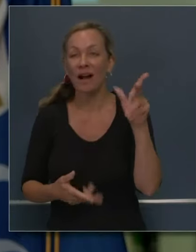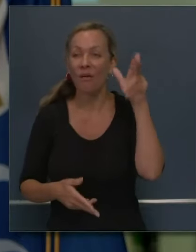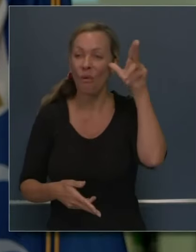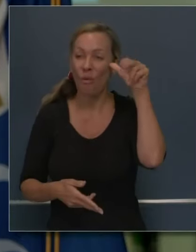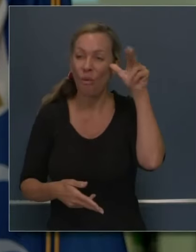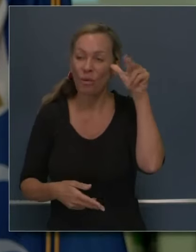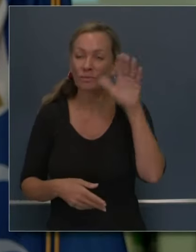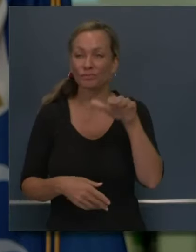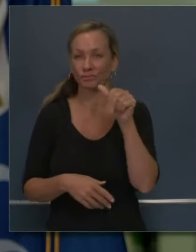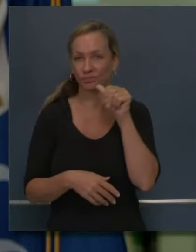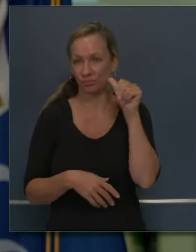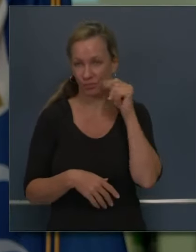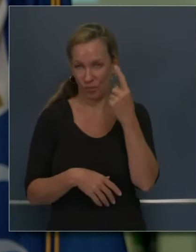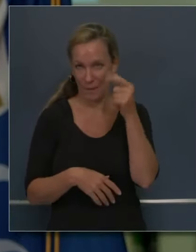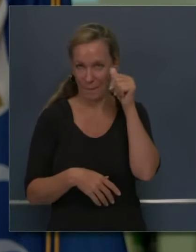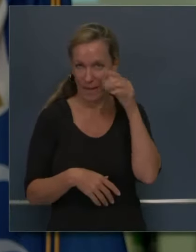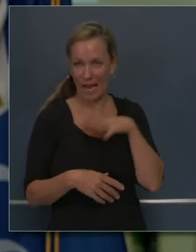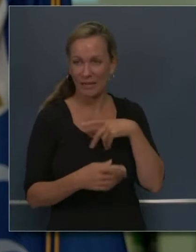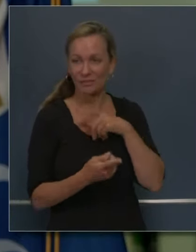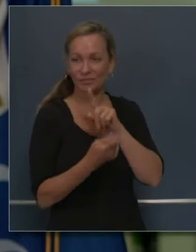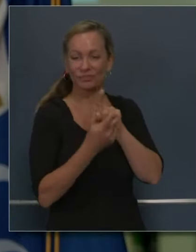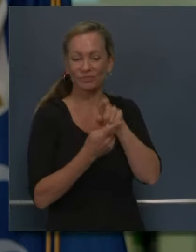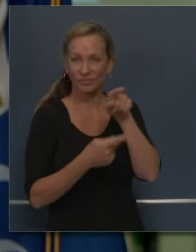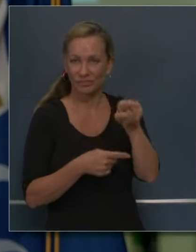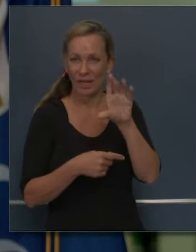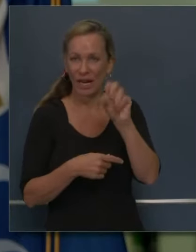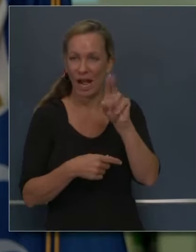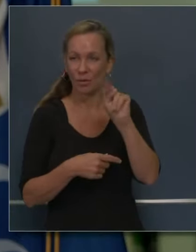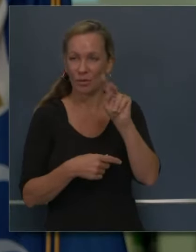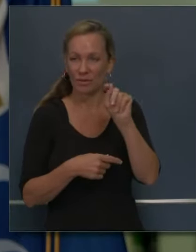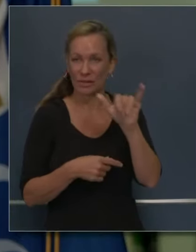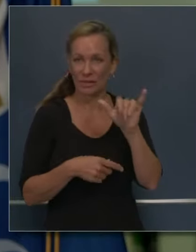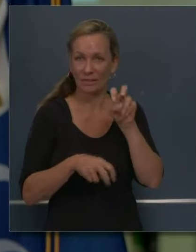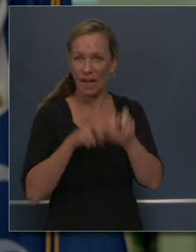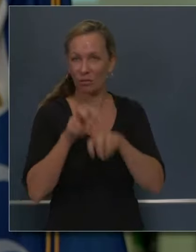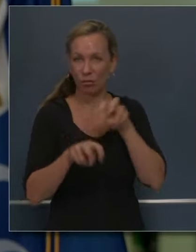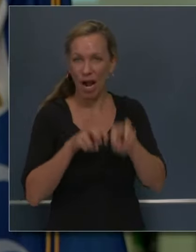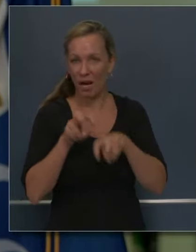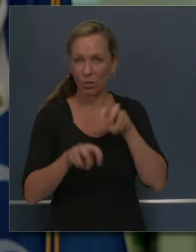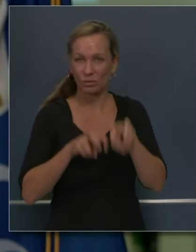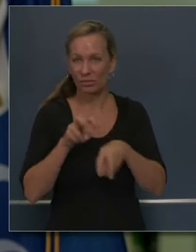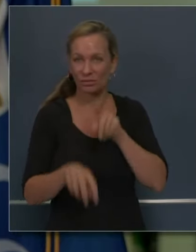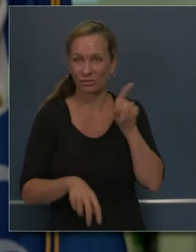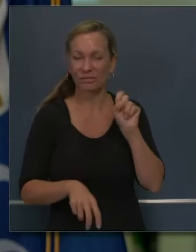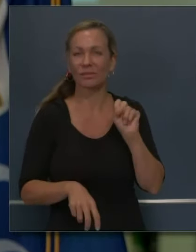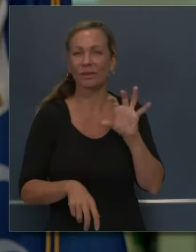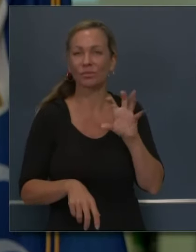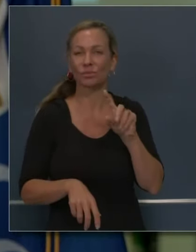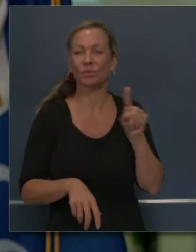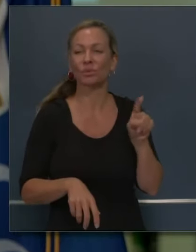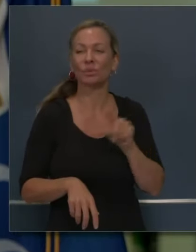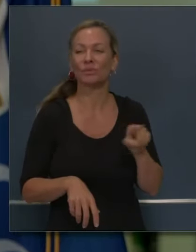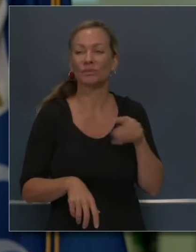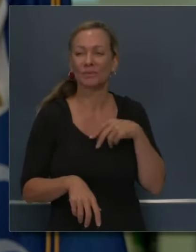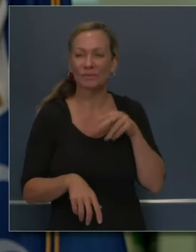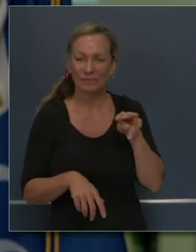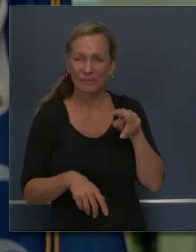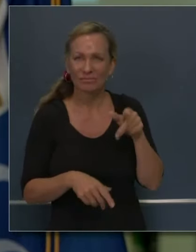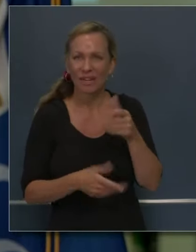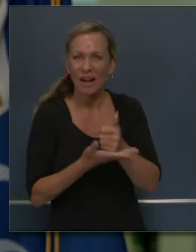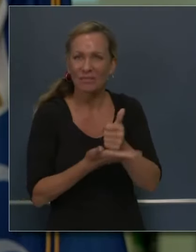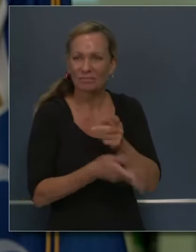county fairground in Santa Cruz that was taking care of a pig and 2 dogs, and was very pleased by how